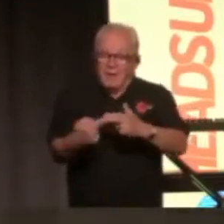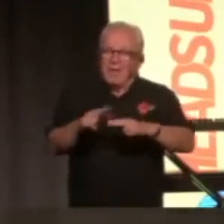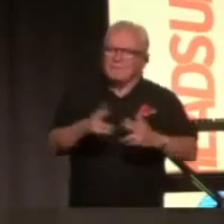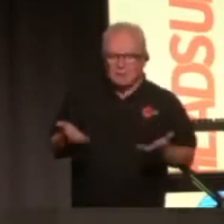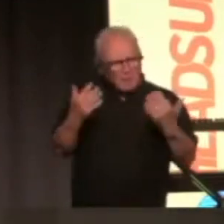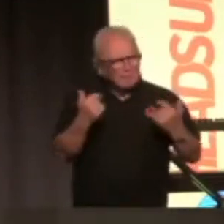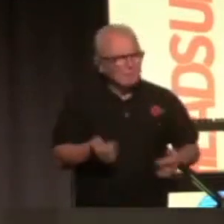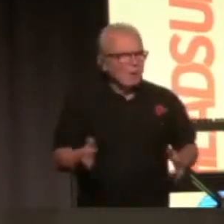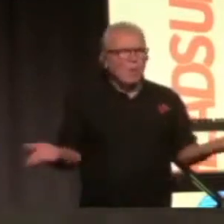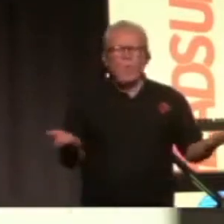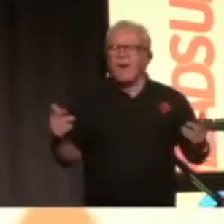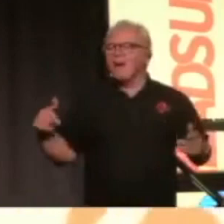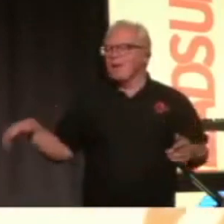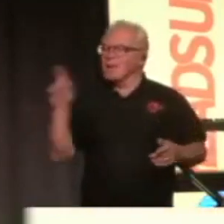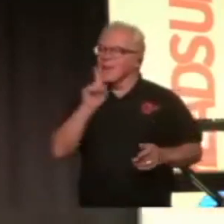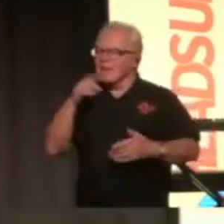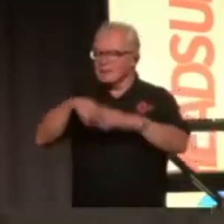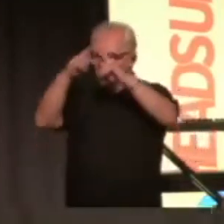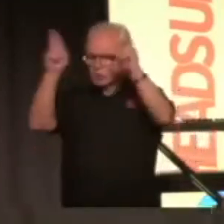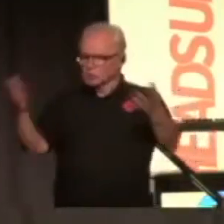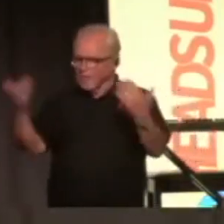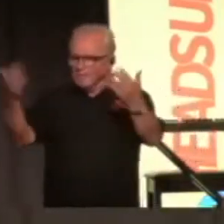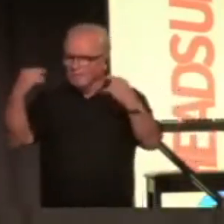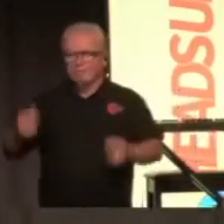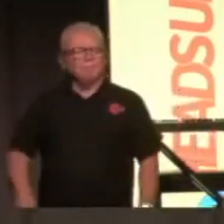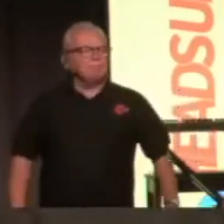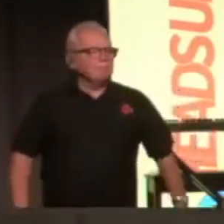Come on, where's all the ladies in the house? Come on,